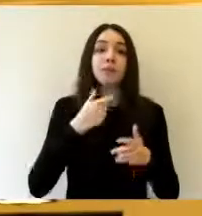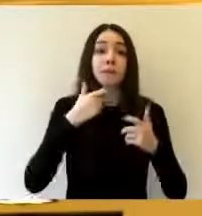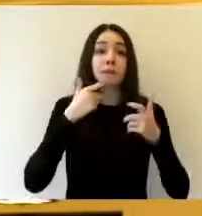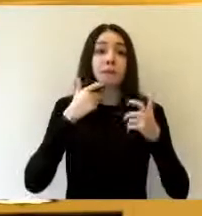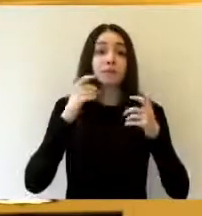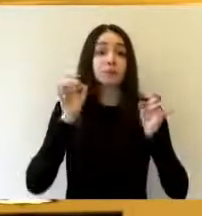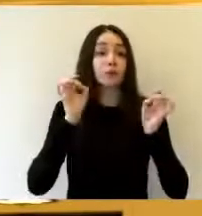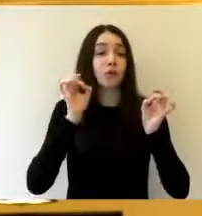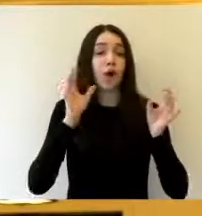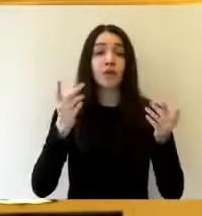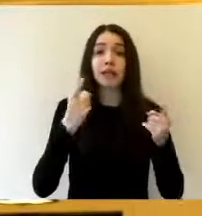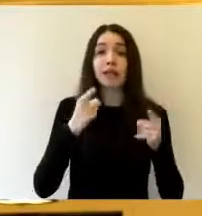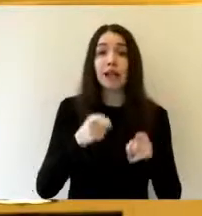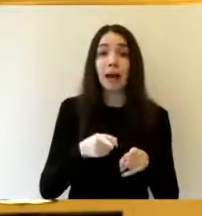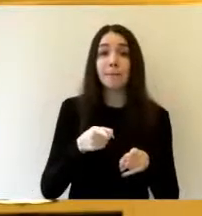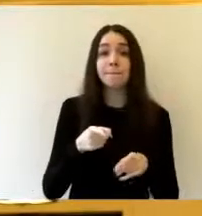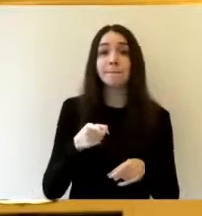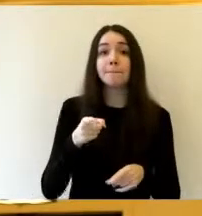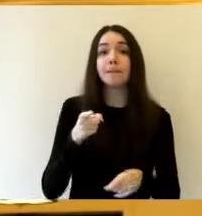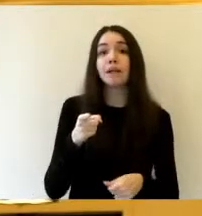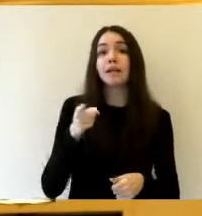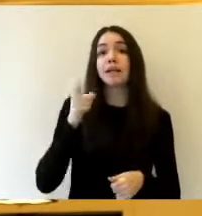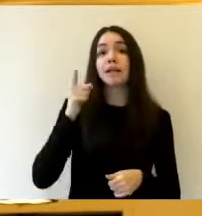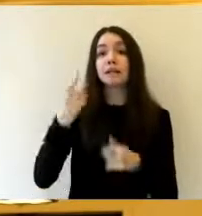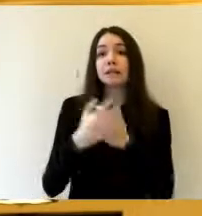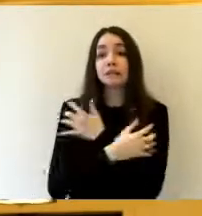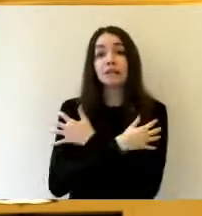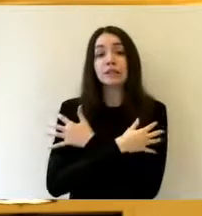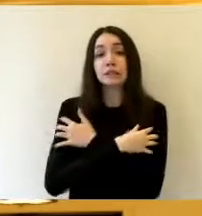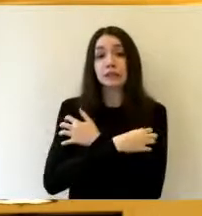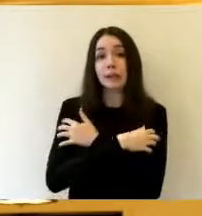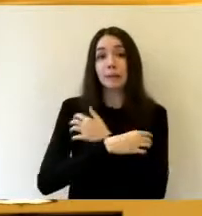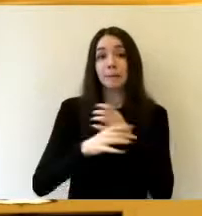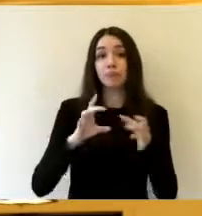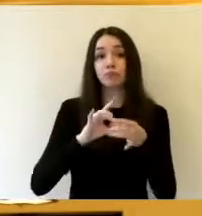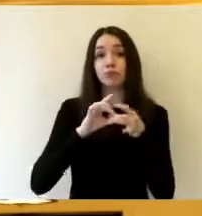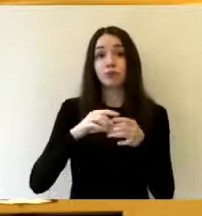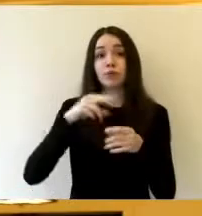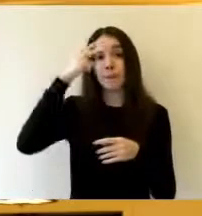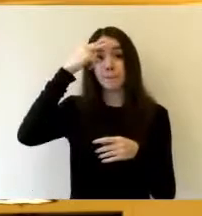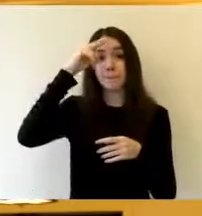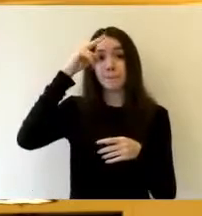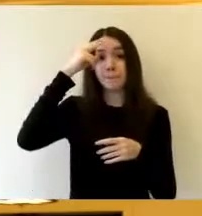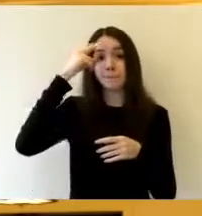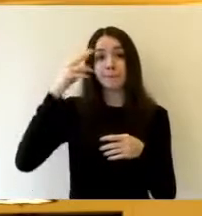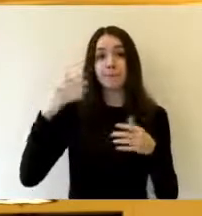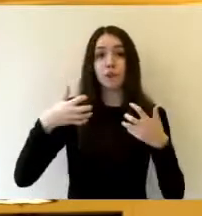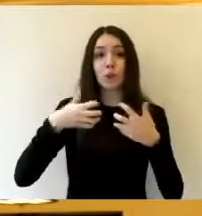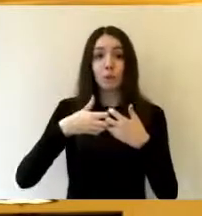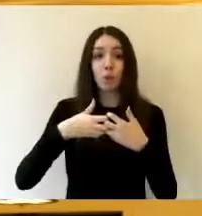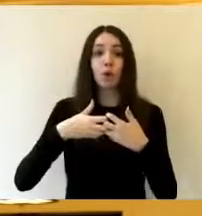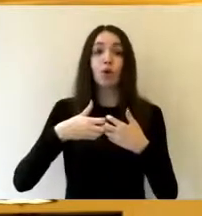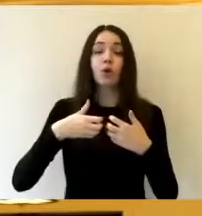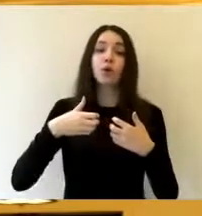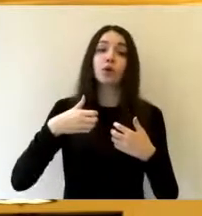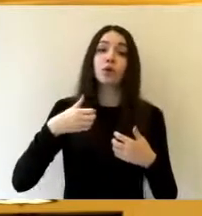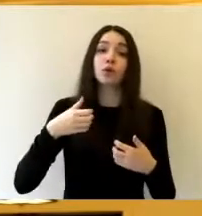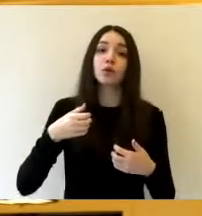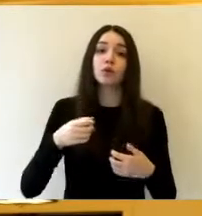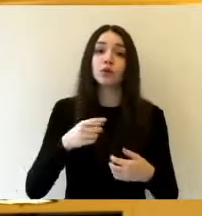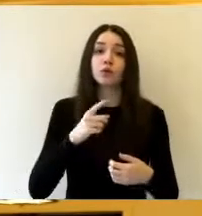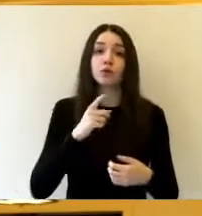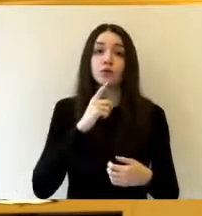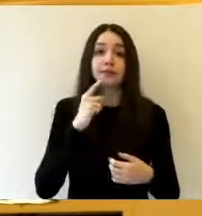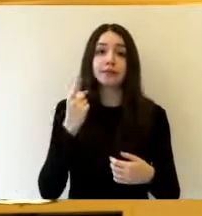the horrific events at the US-Mexico border, when basically there was a policy that was intentional and punitive, just to be mean